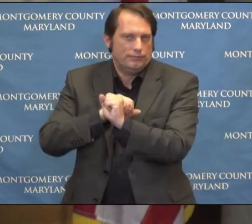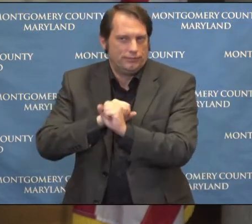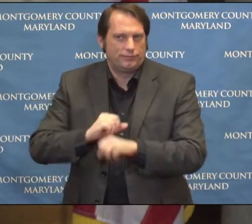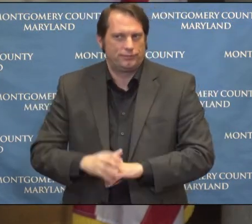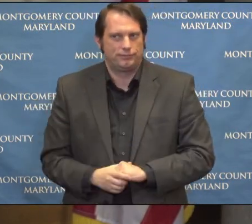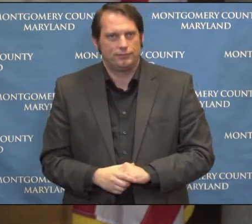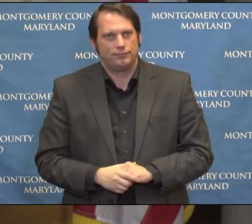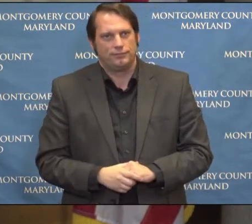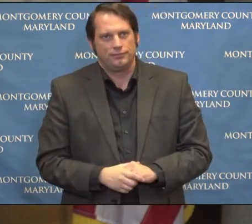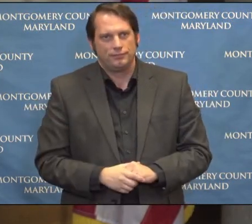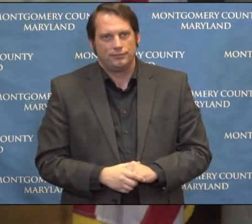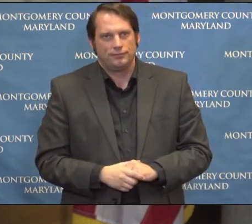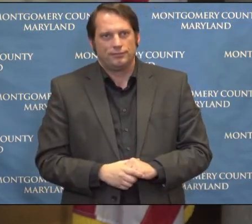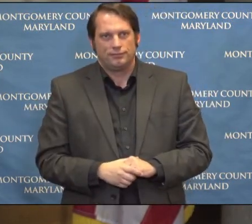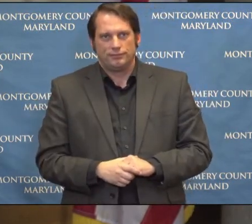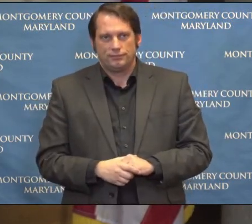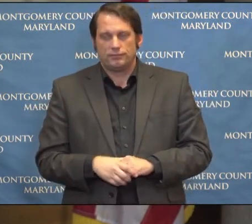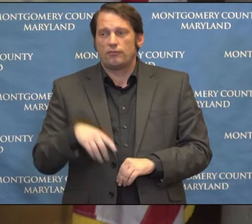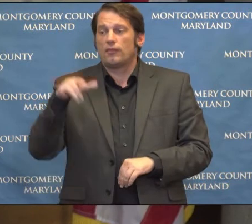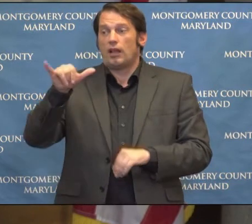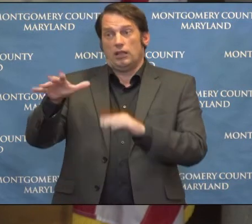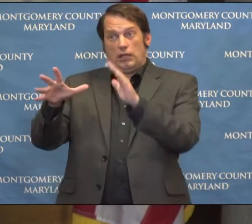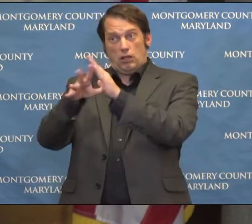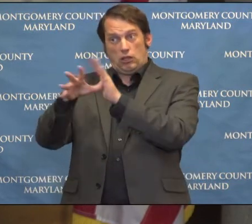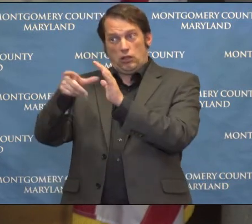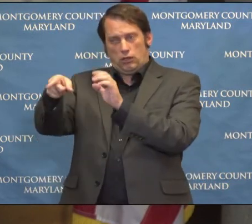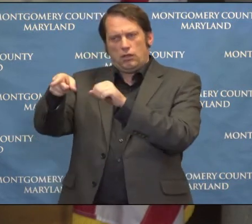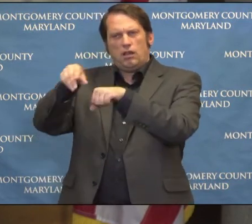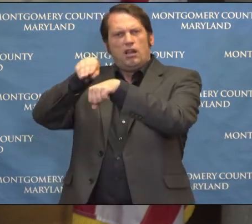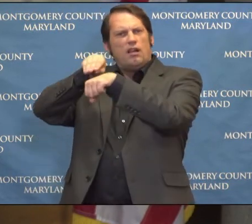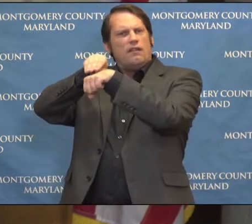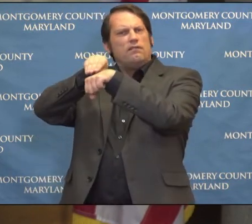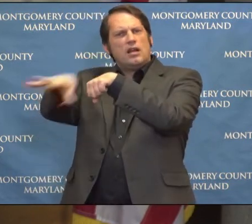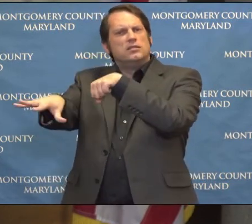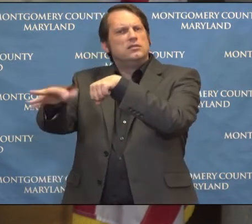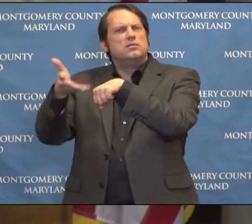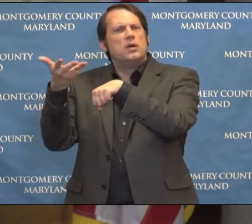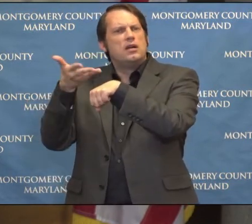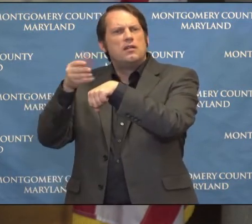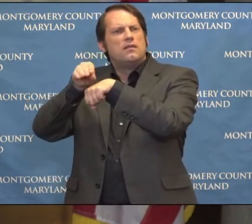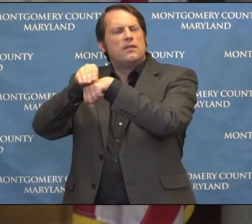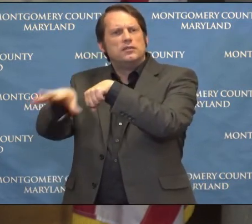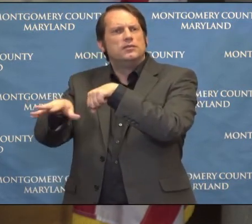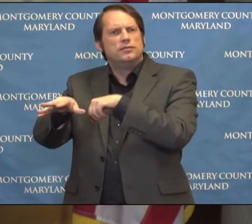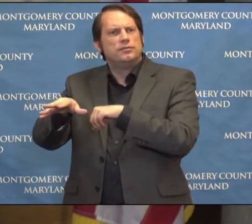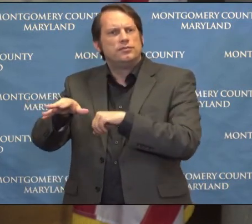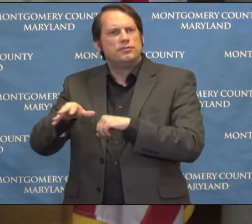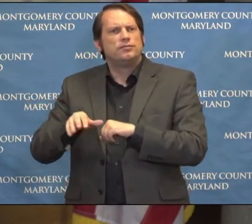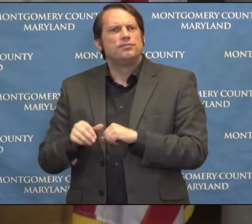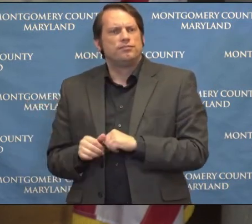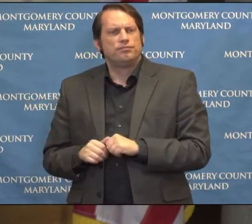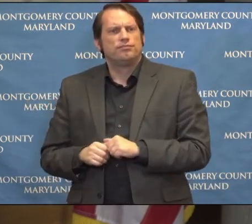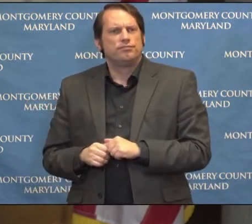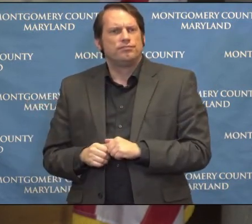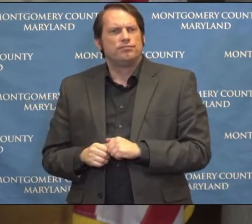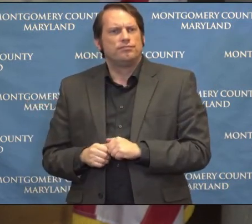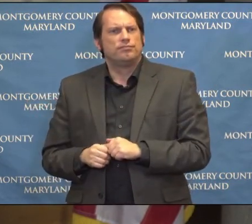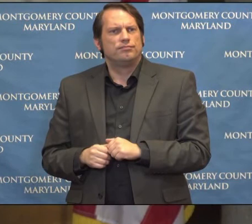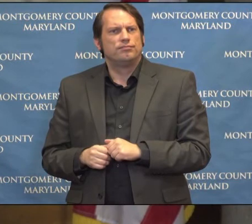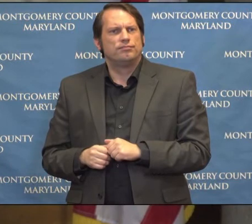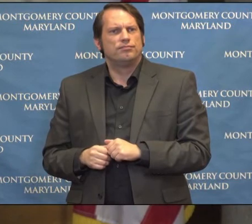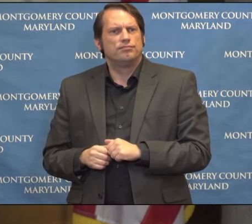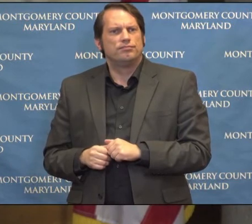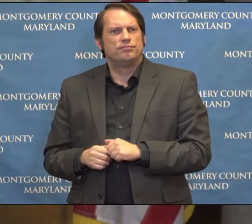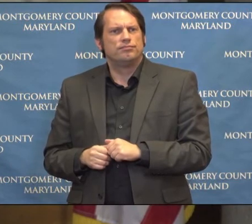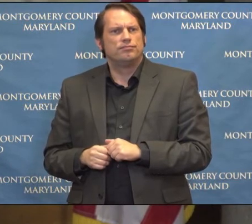because those are the most important shifts that were made this past Tuesday, the 14th of April. I want to reference those, though,